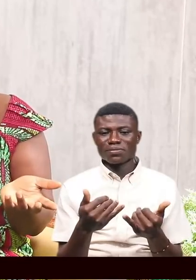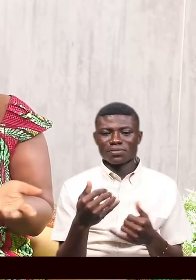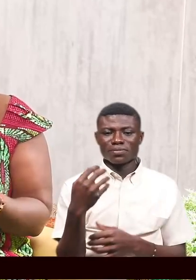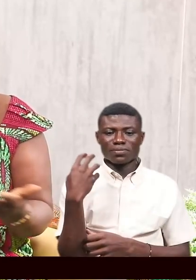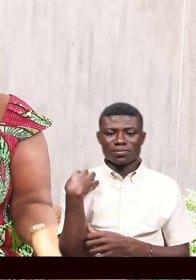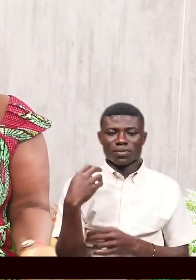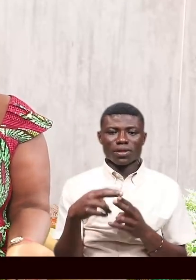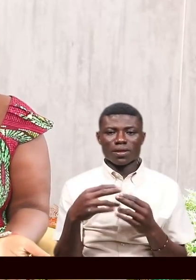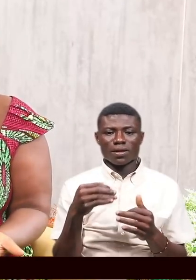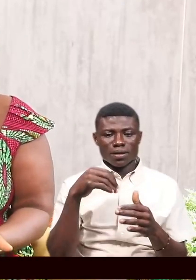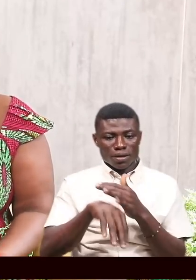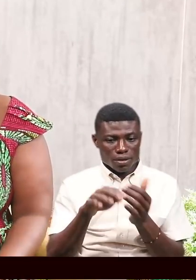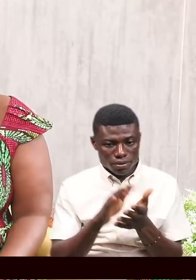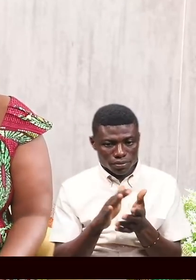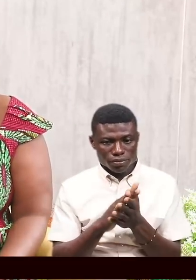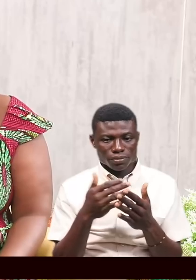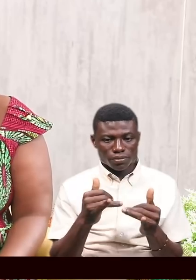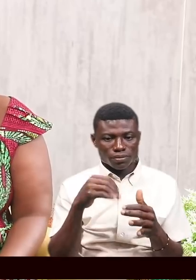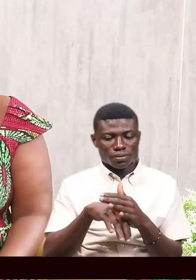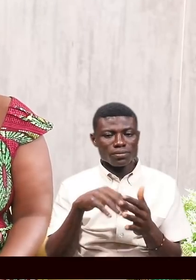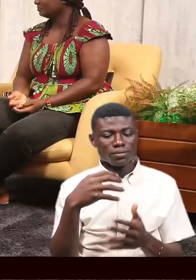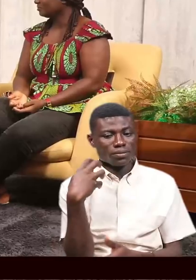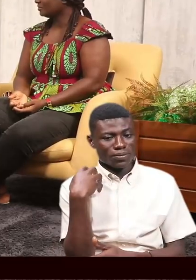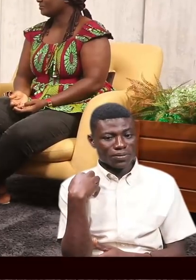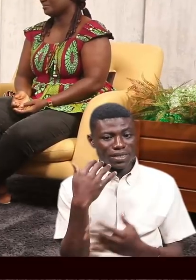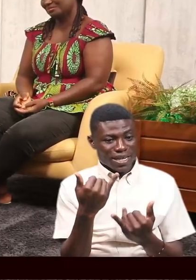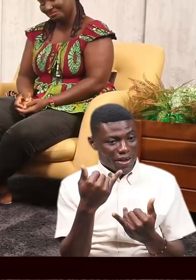masters se enu mu na mi we